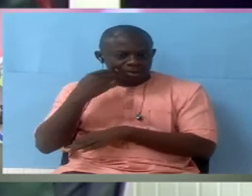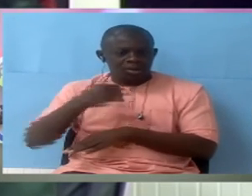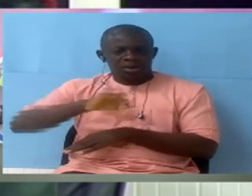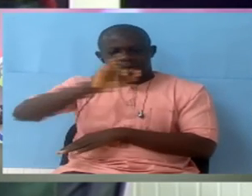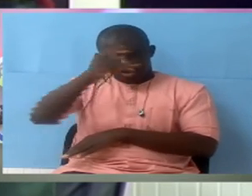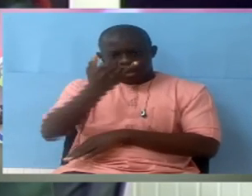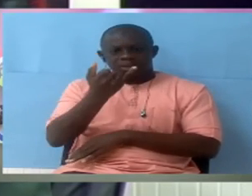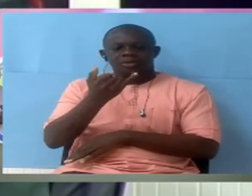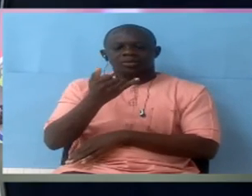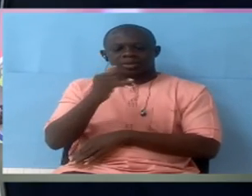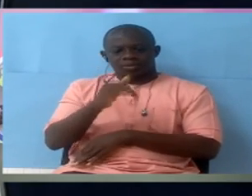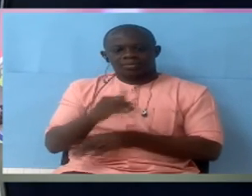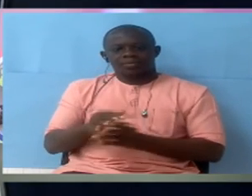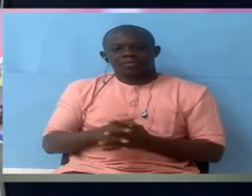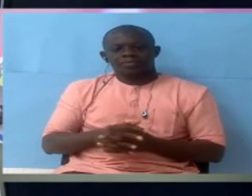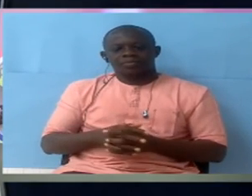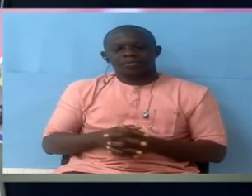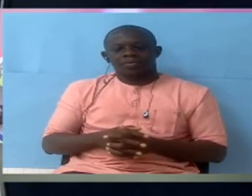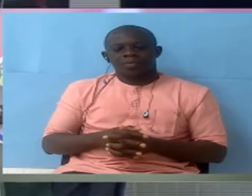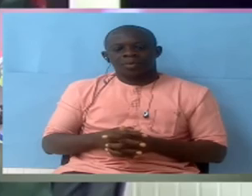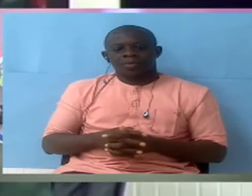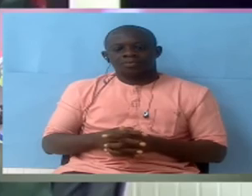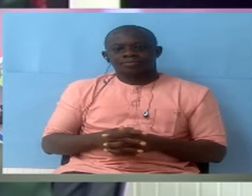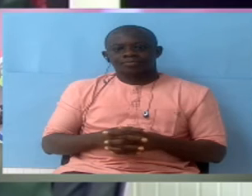Yes. Wow. Around